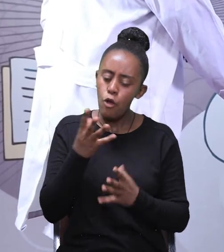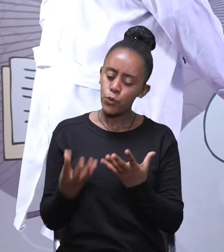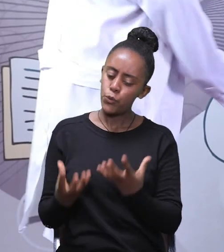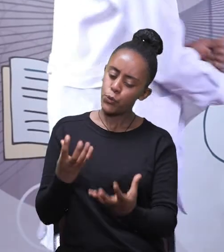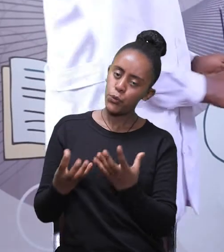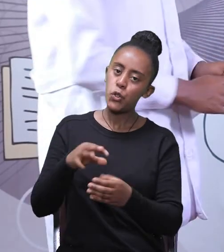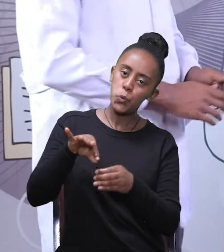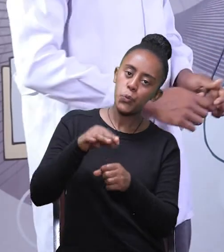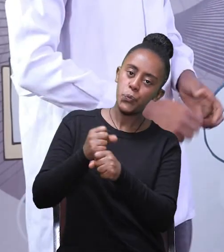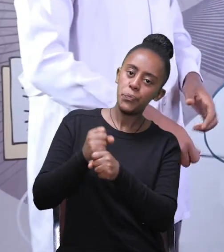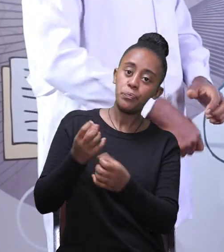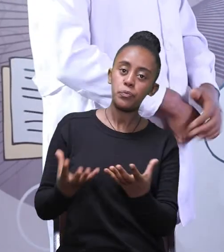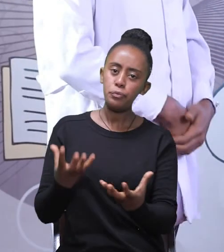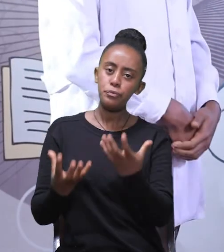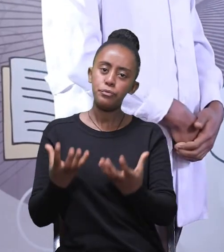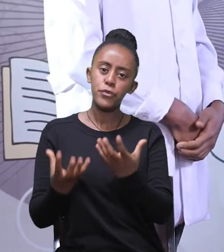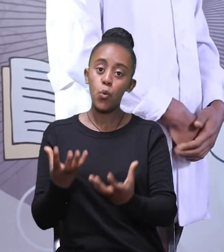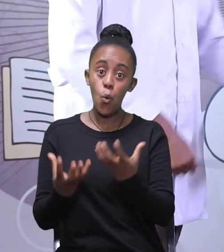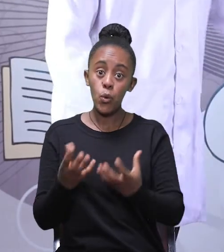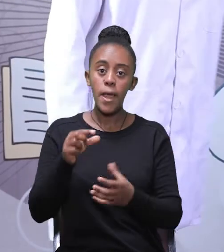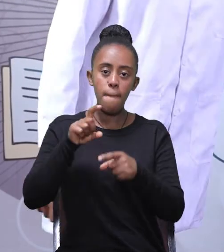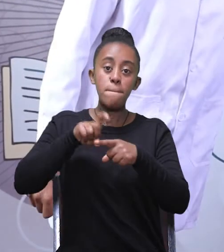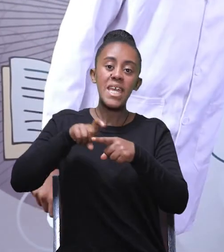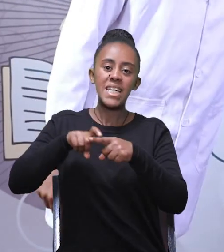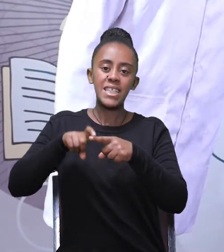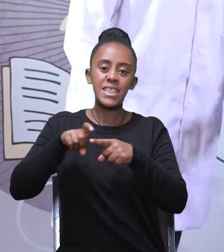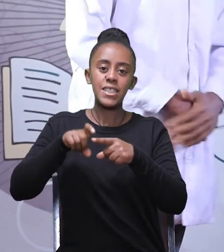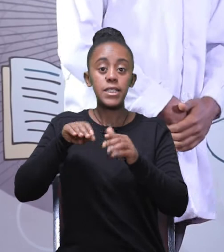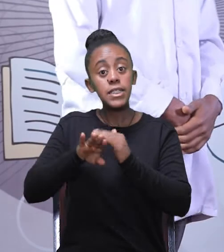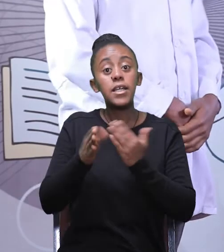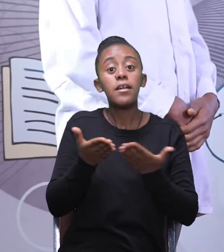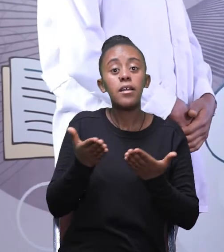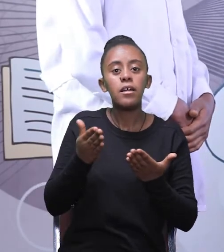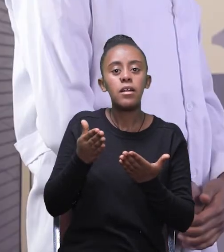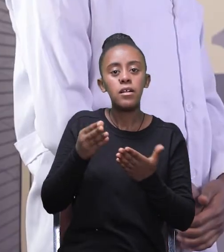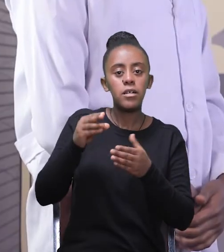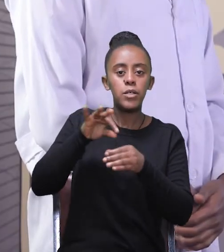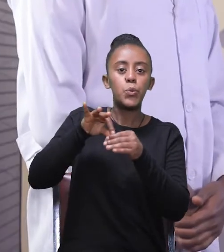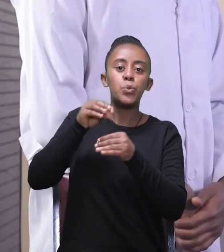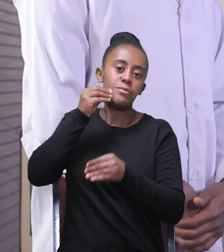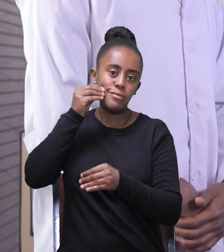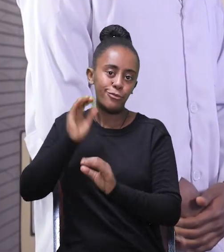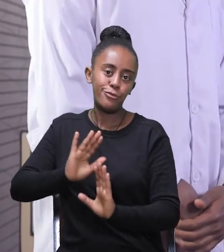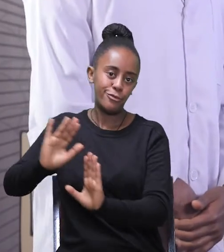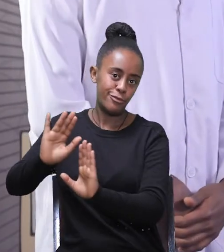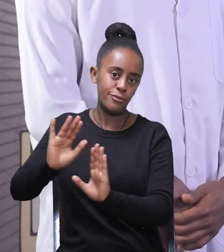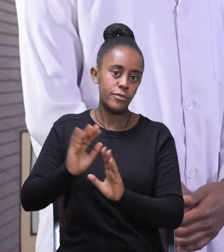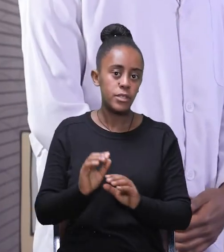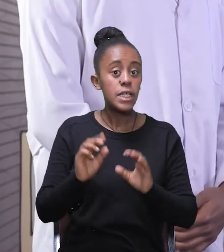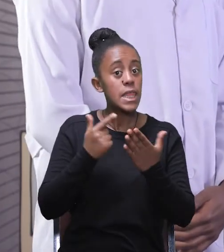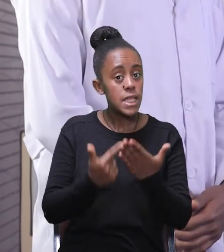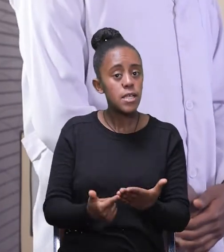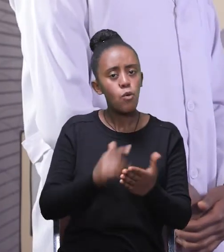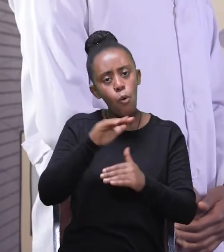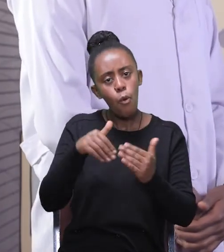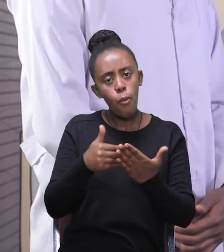a bean. Mother cooks the bean in the kitchen. Mother cooks the bean in the kitchen. This is